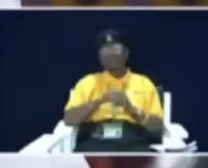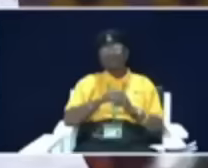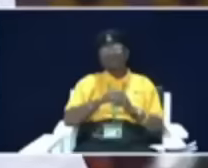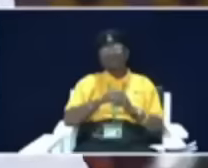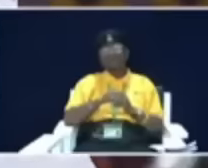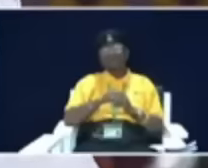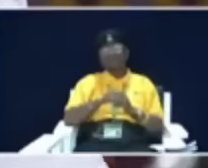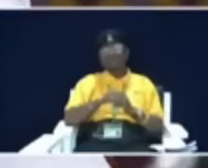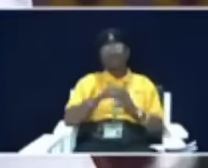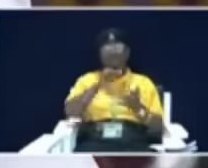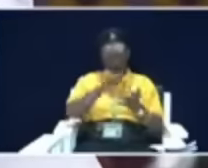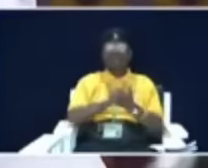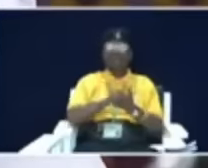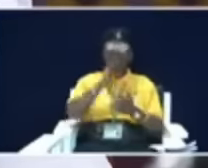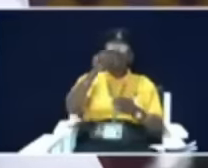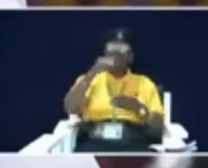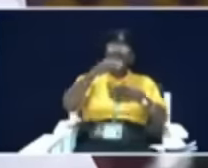As the wall of Jericho.